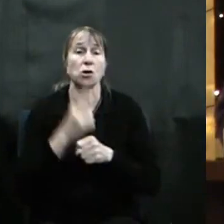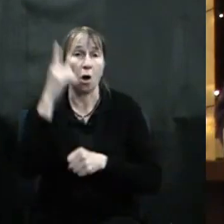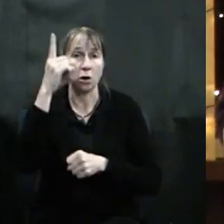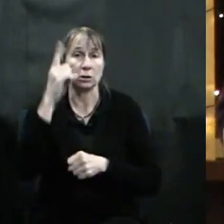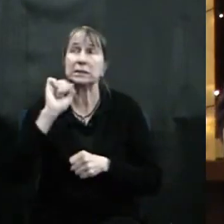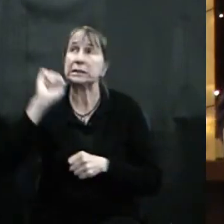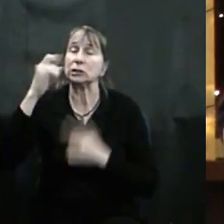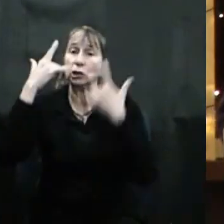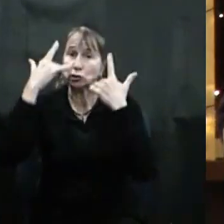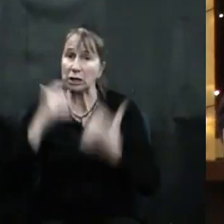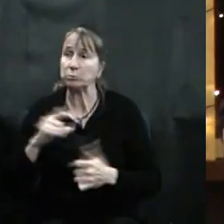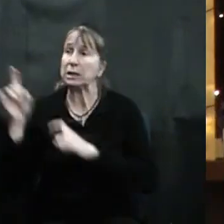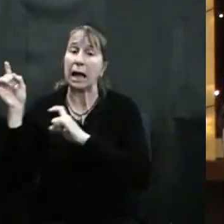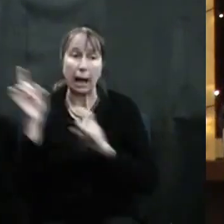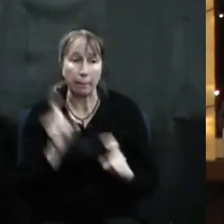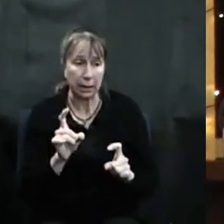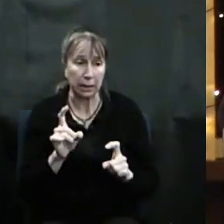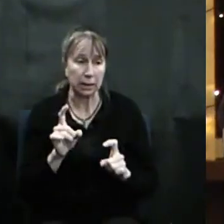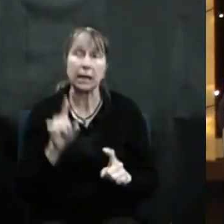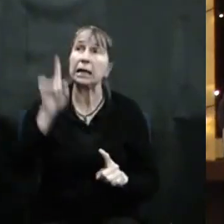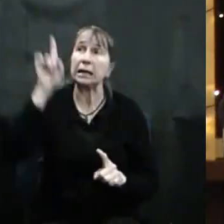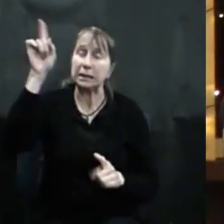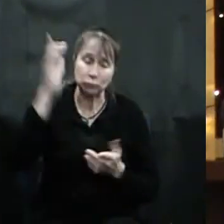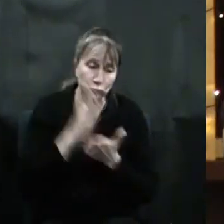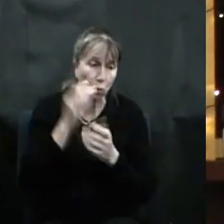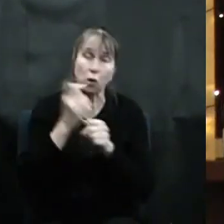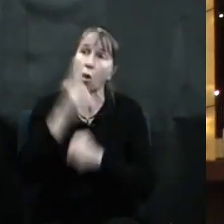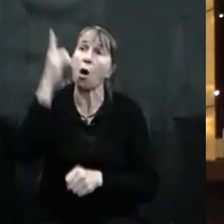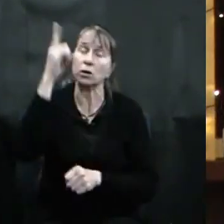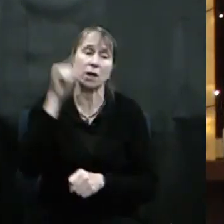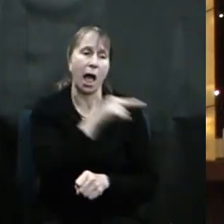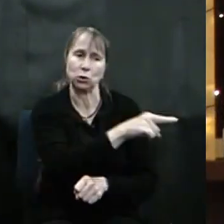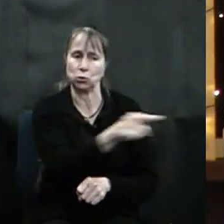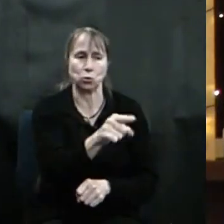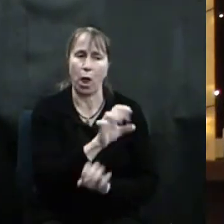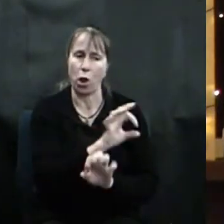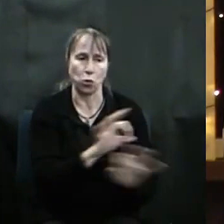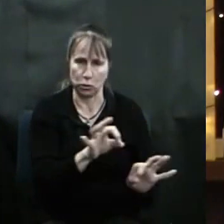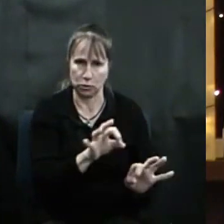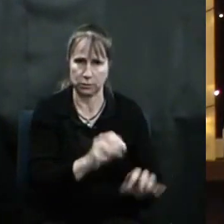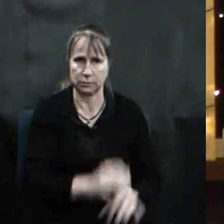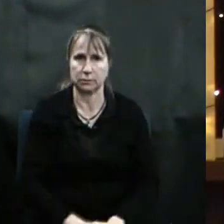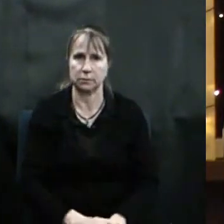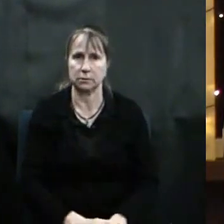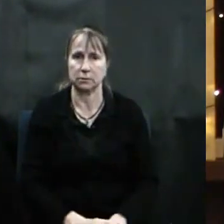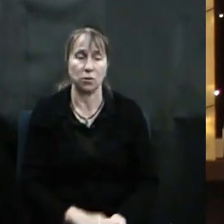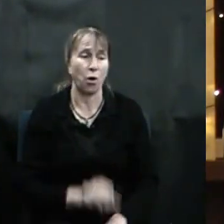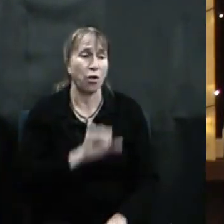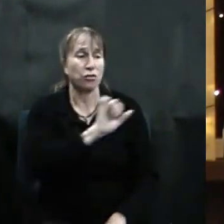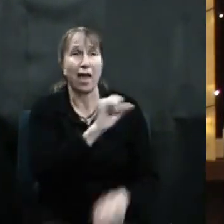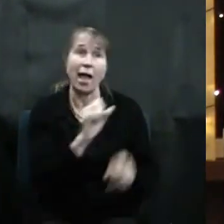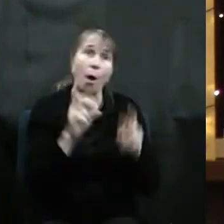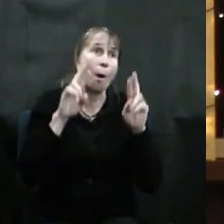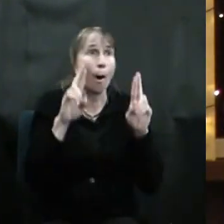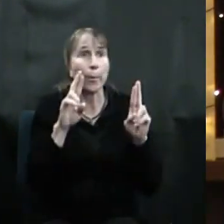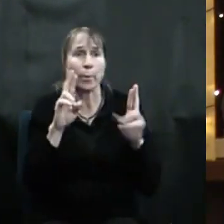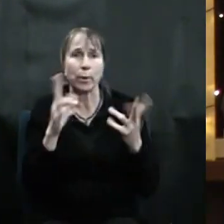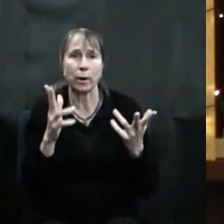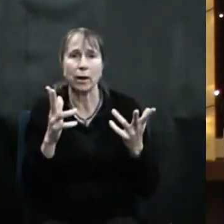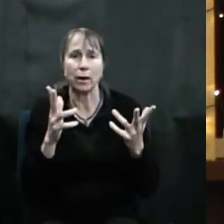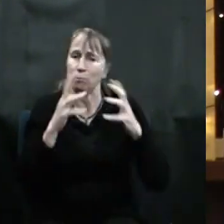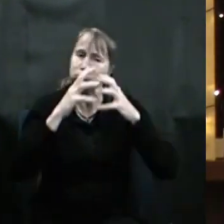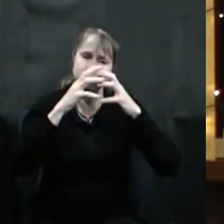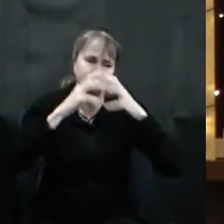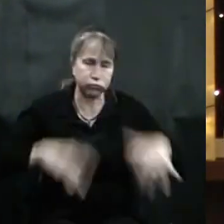God, and you will know it. It's a message that shatters optimism. You really can't say,